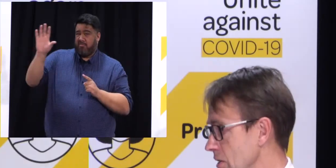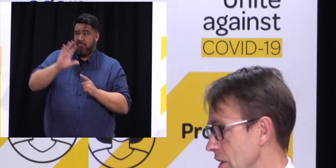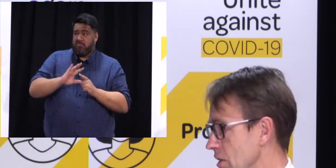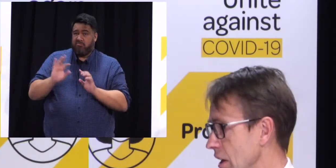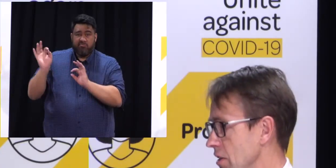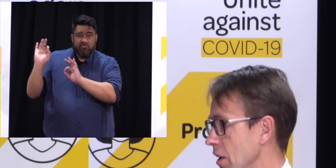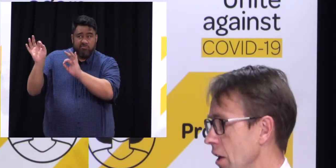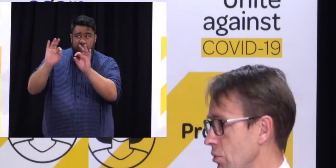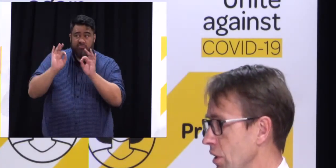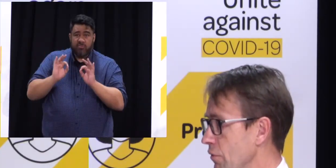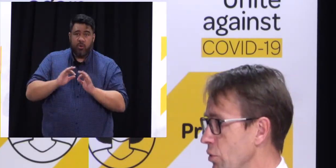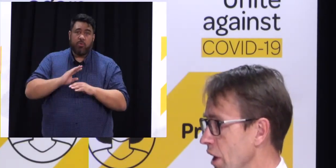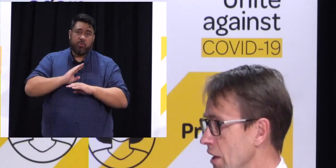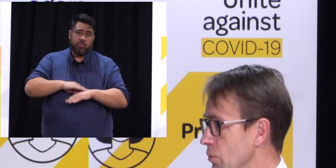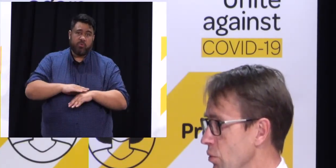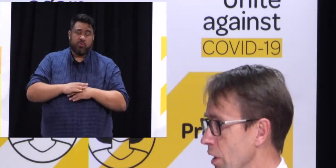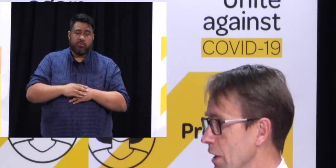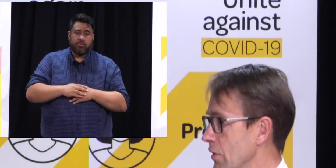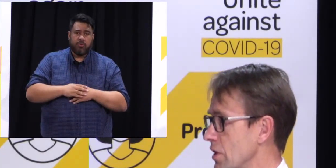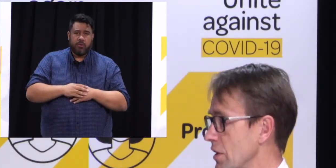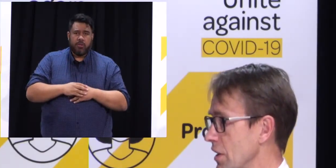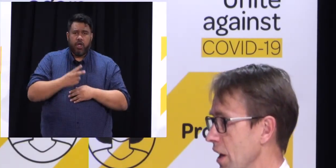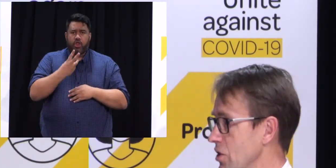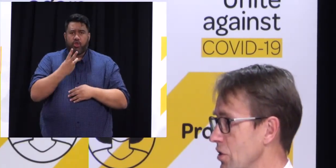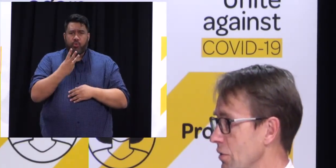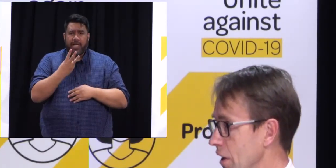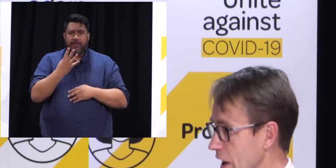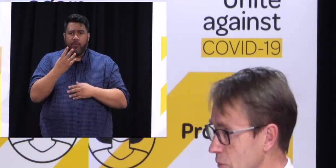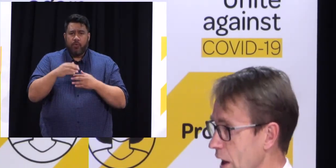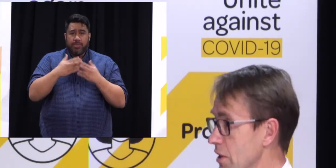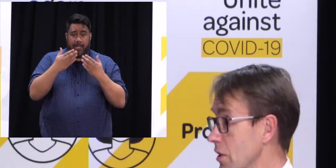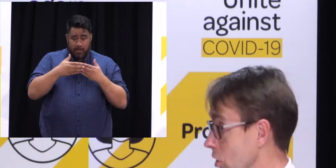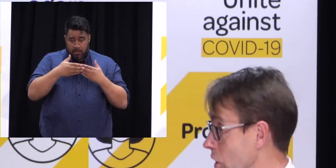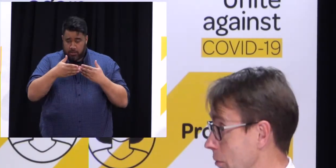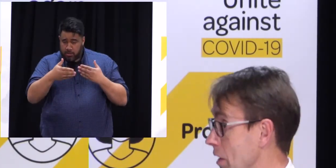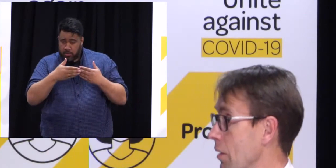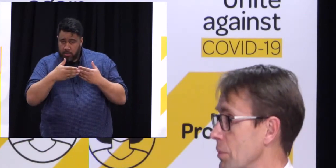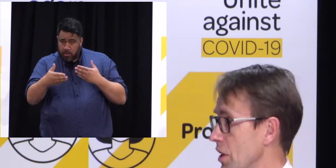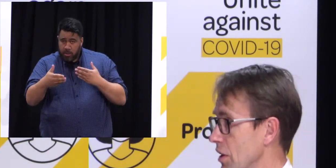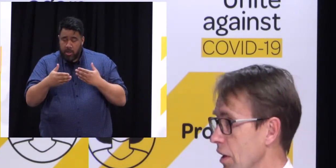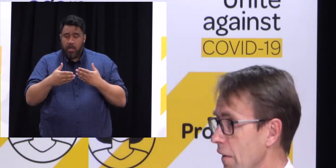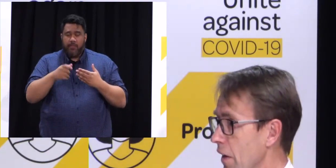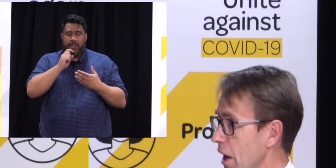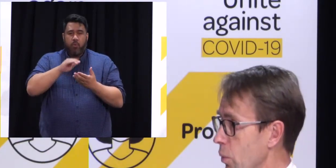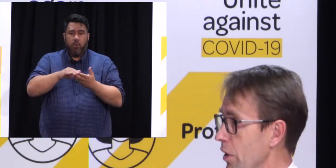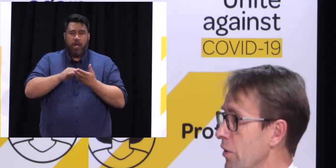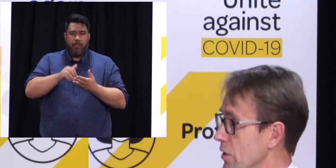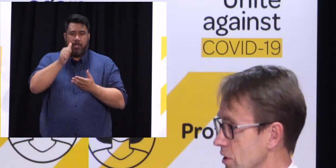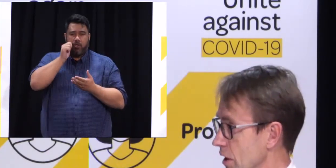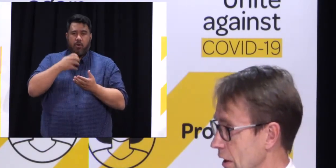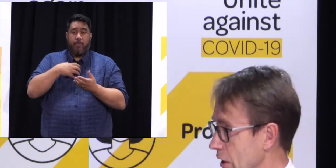And I guess these next 3 to 4 days will really give us an indication of, in Wellington and Coromandel in particular, whether there is any